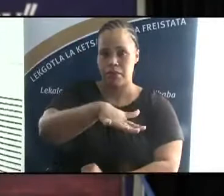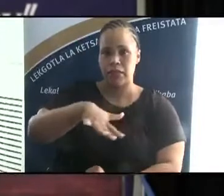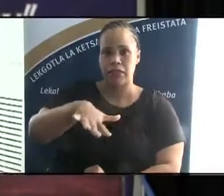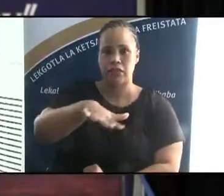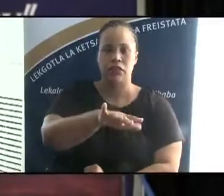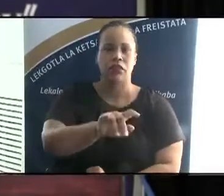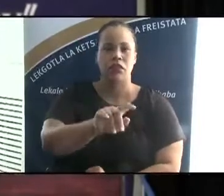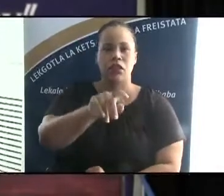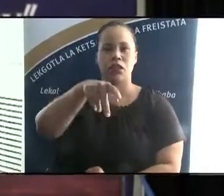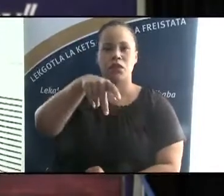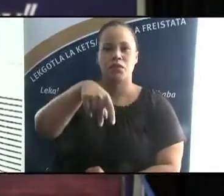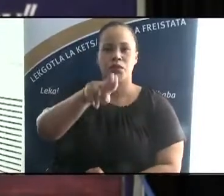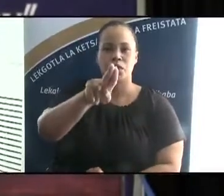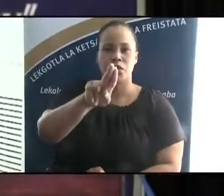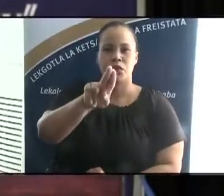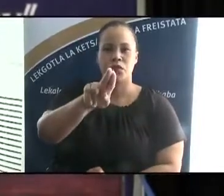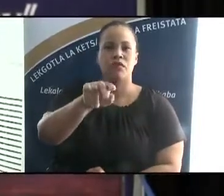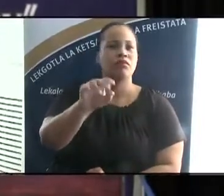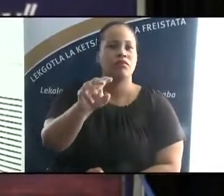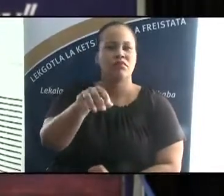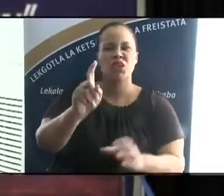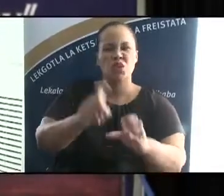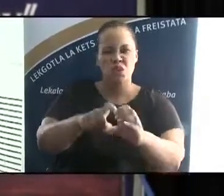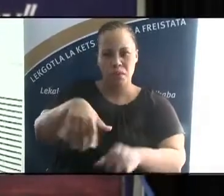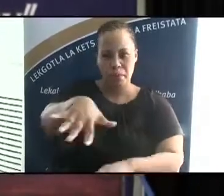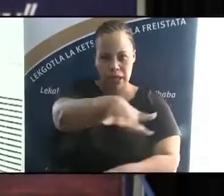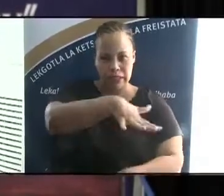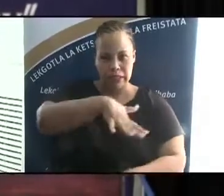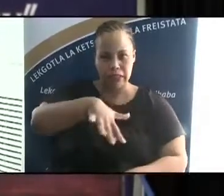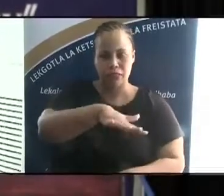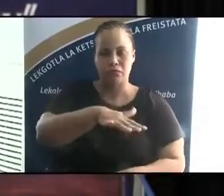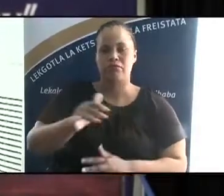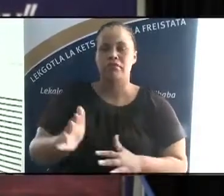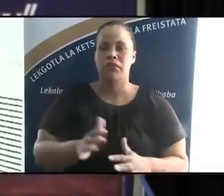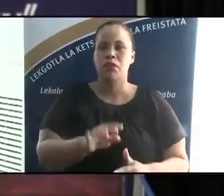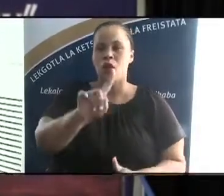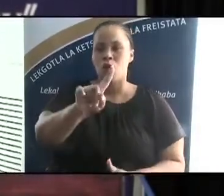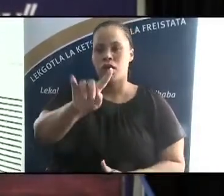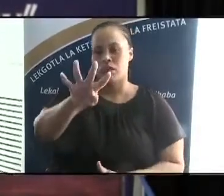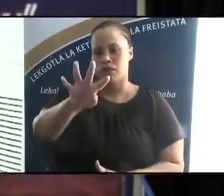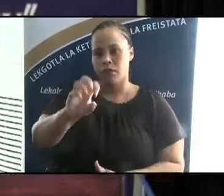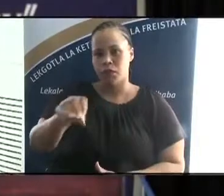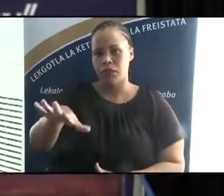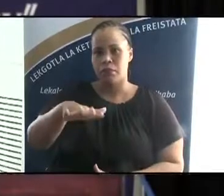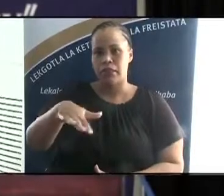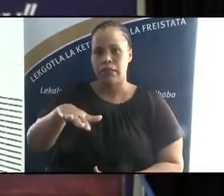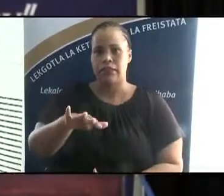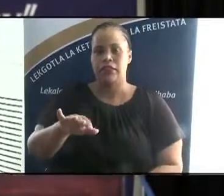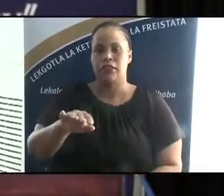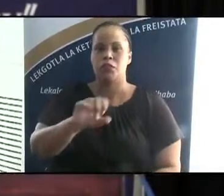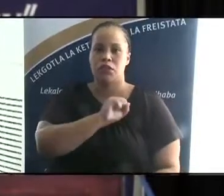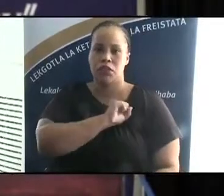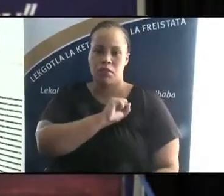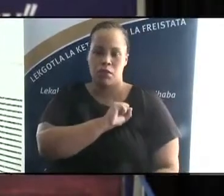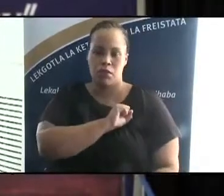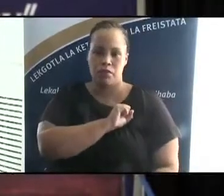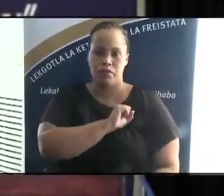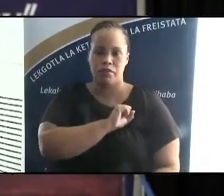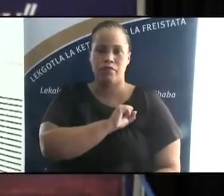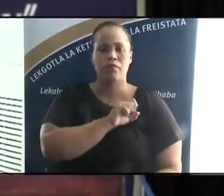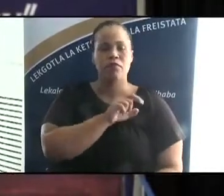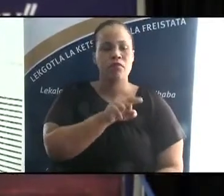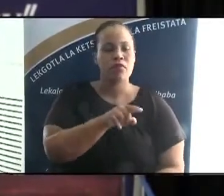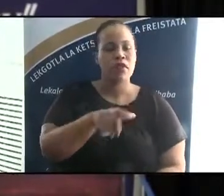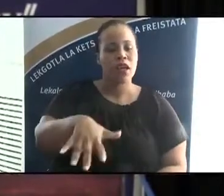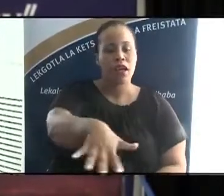Industrial Park and a further 140 in Botsabelo. Land and tailor-made top structures are